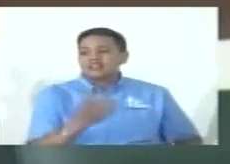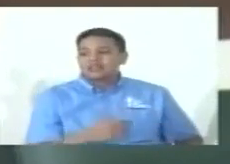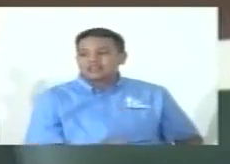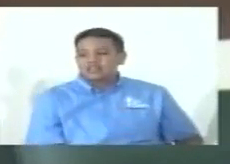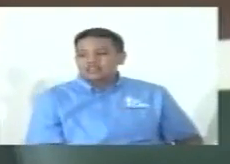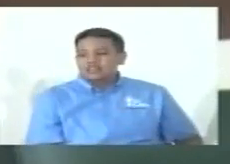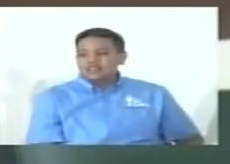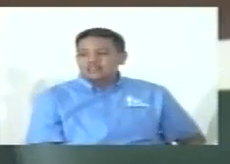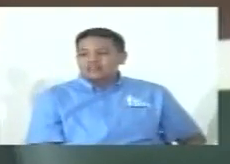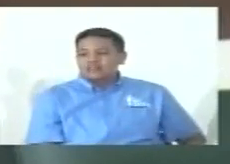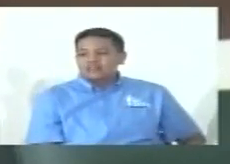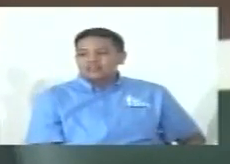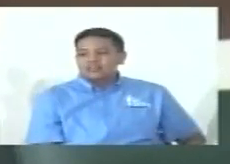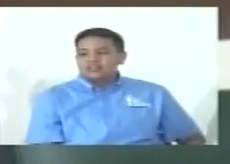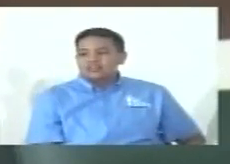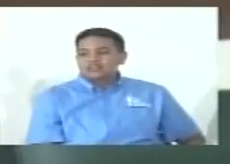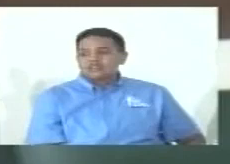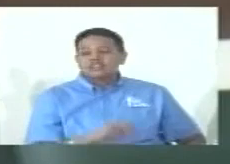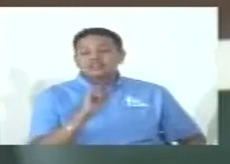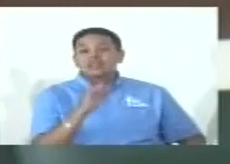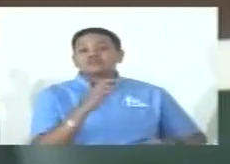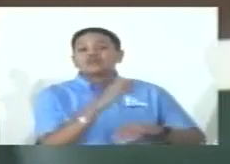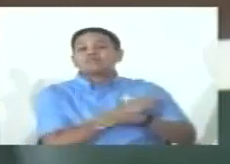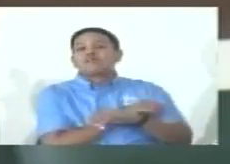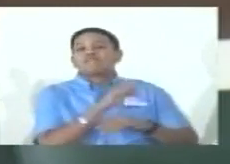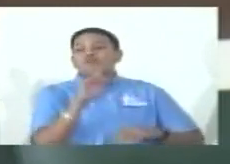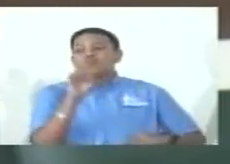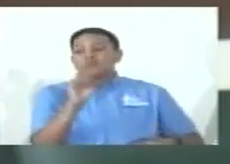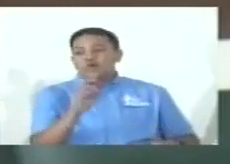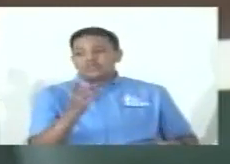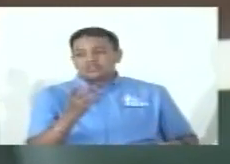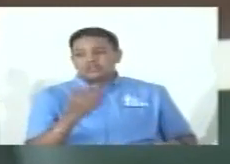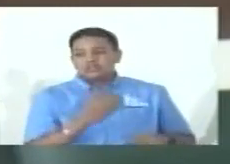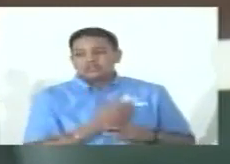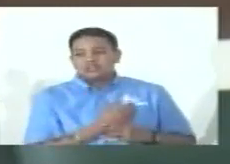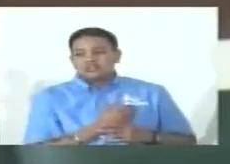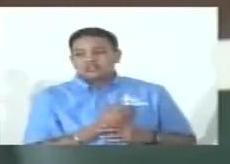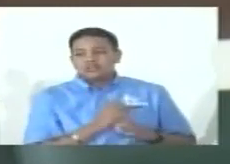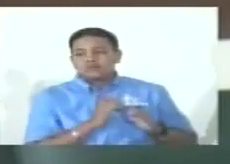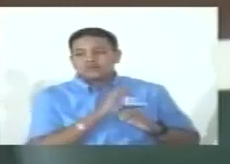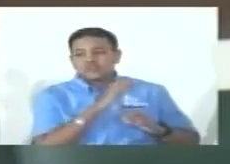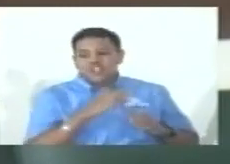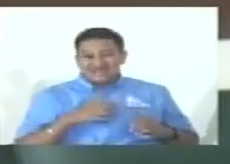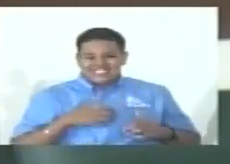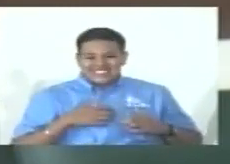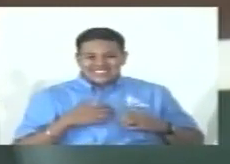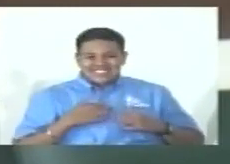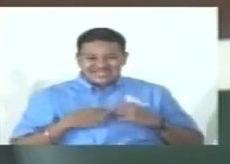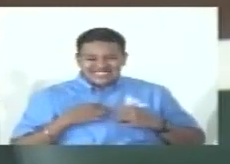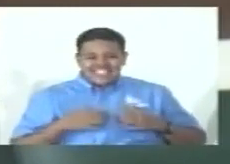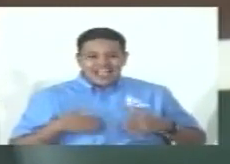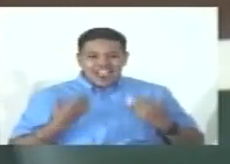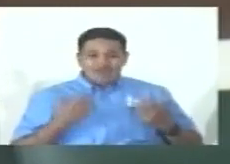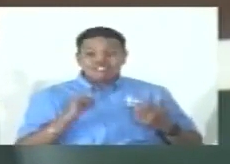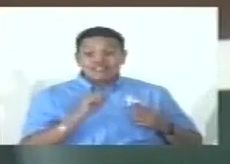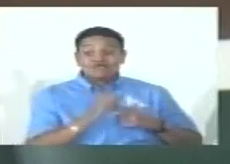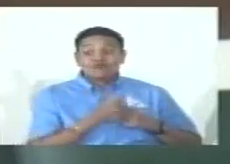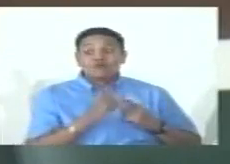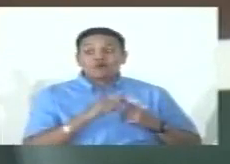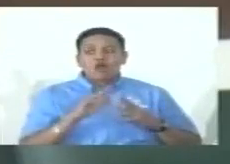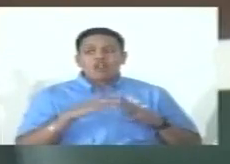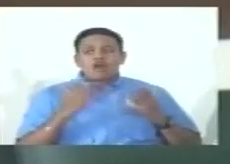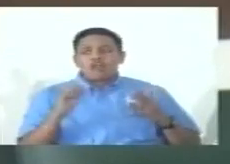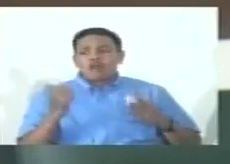that was a very powerful question. No doubt, with our agitation, that situation and a lot of others was